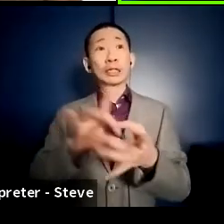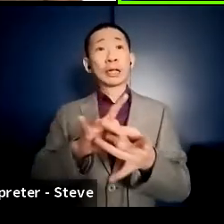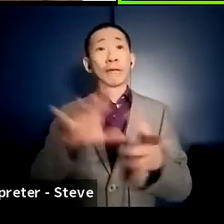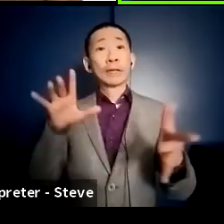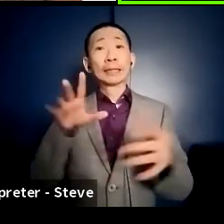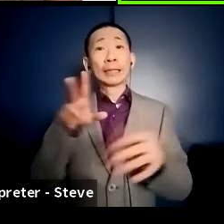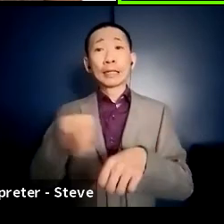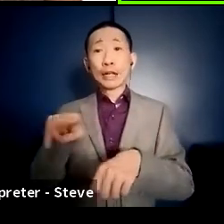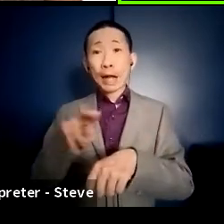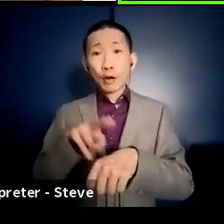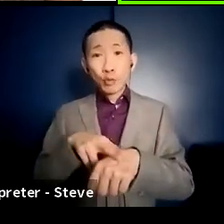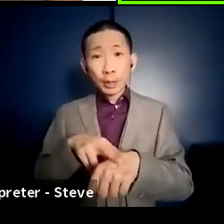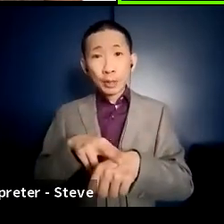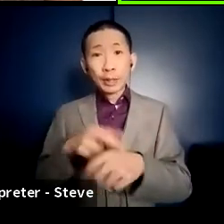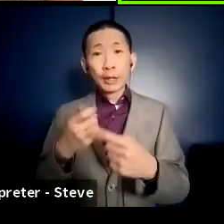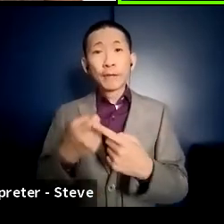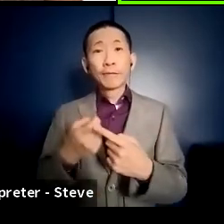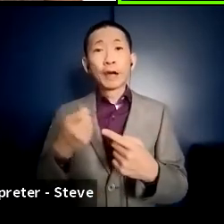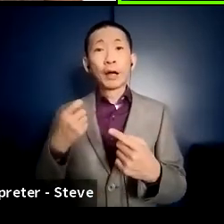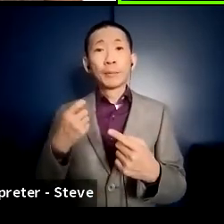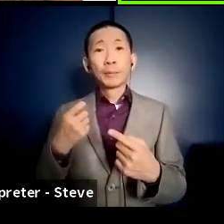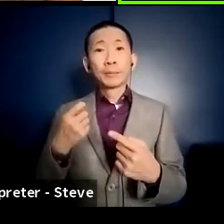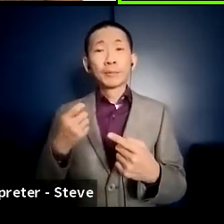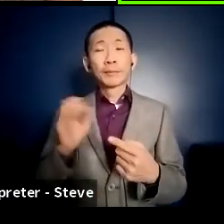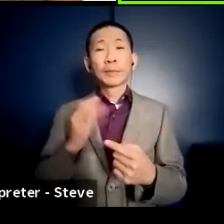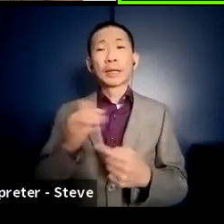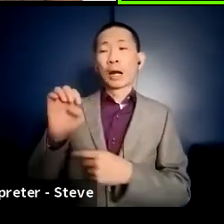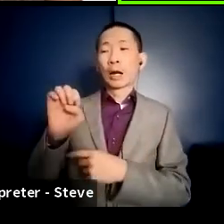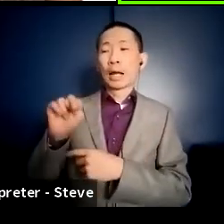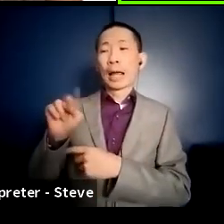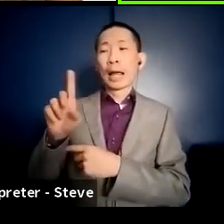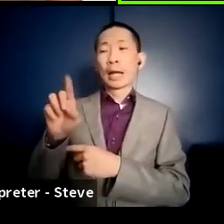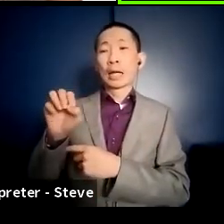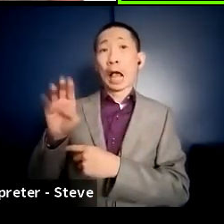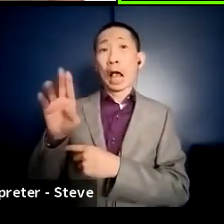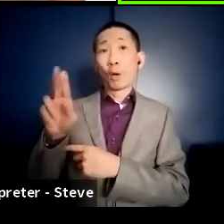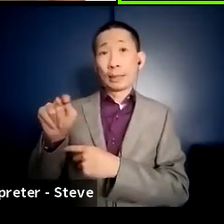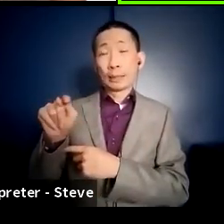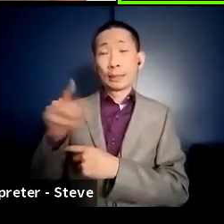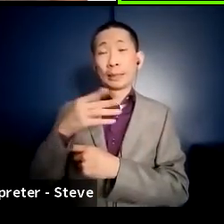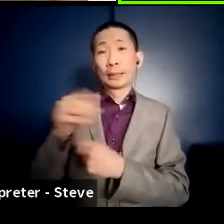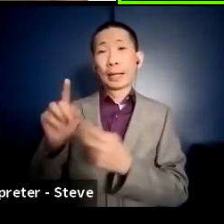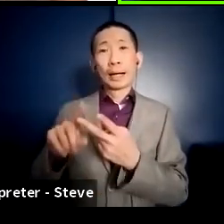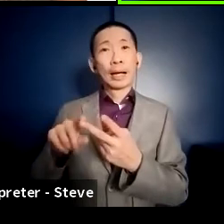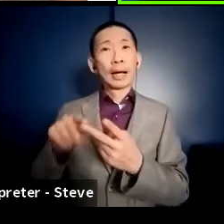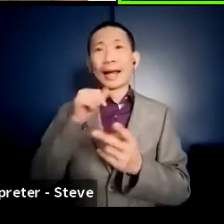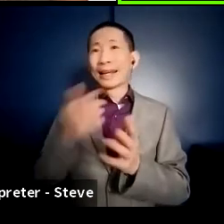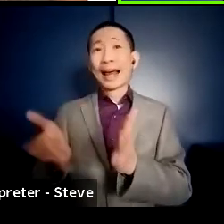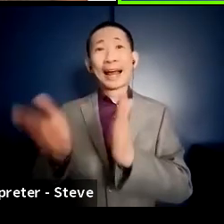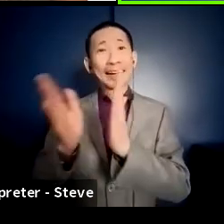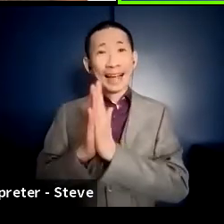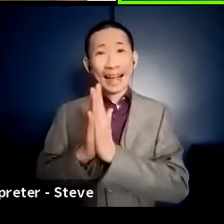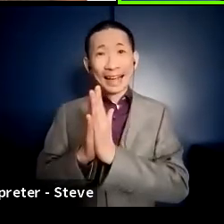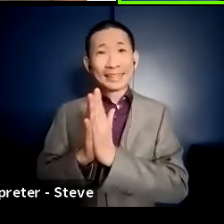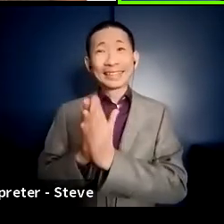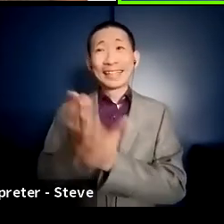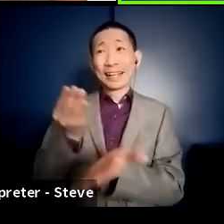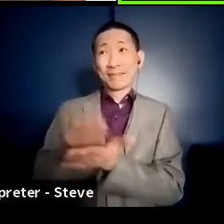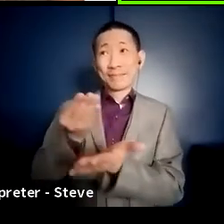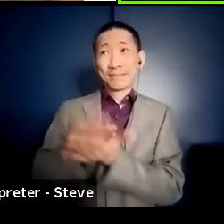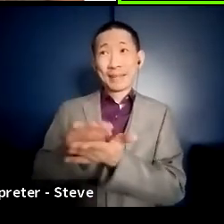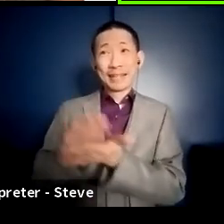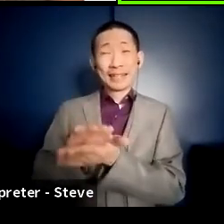like from with our endowments, as well as just like not asking money from these